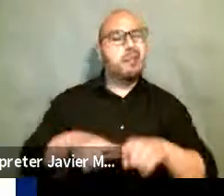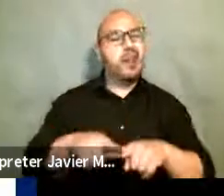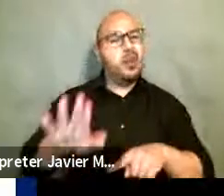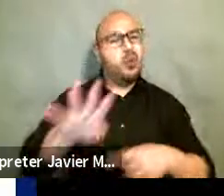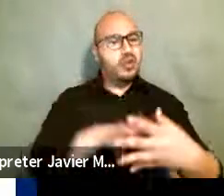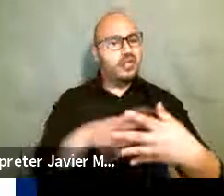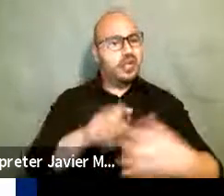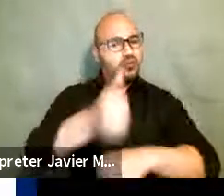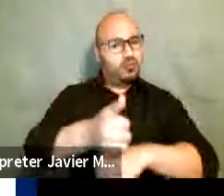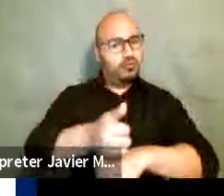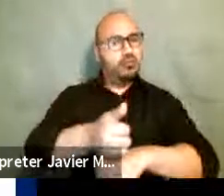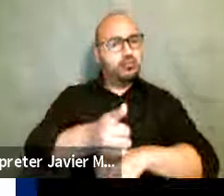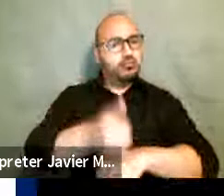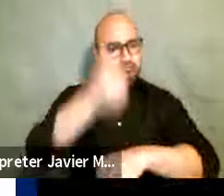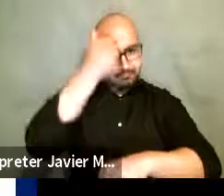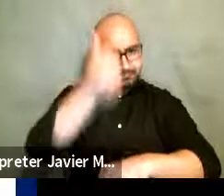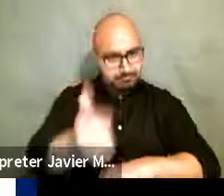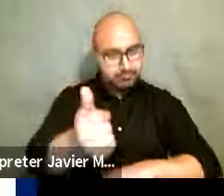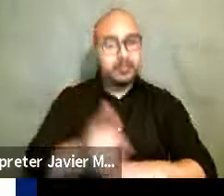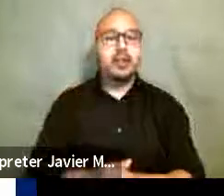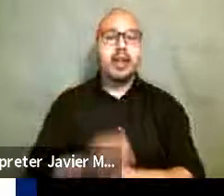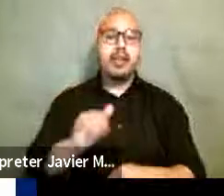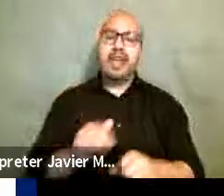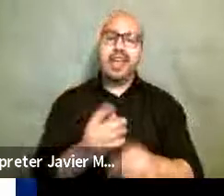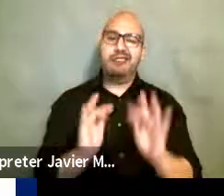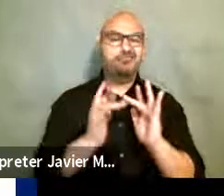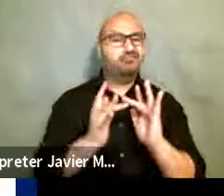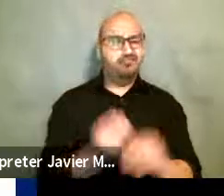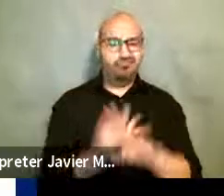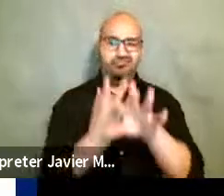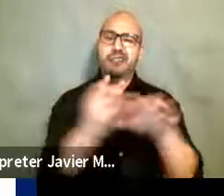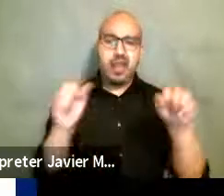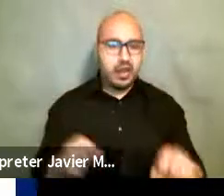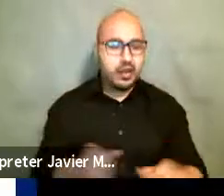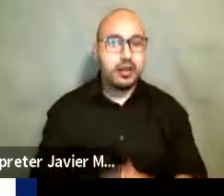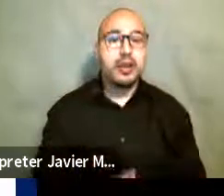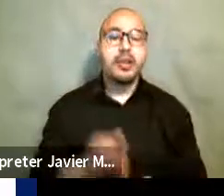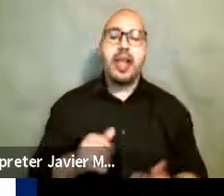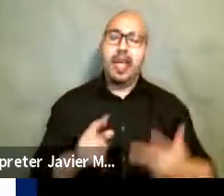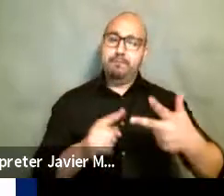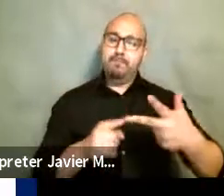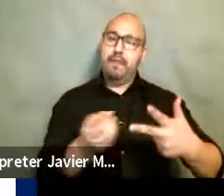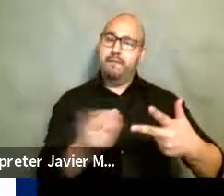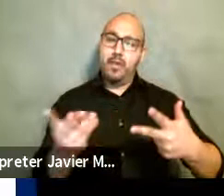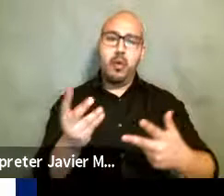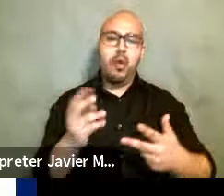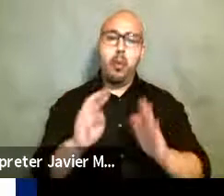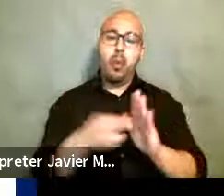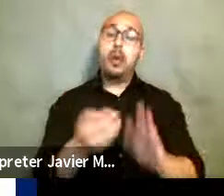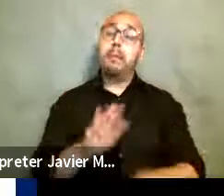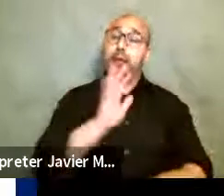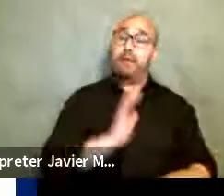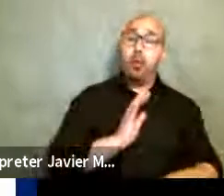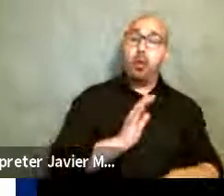set, and you can do that completely virtual. That was one of the few roles that was virtual before